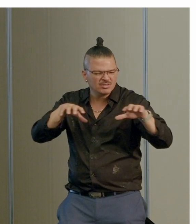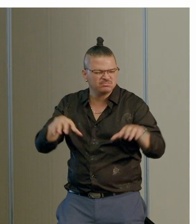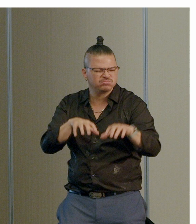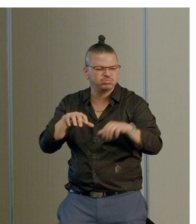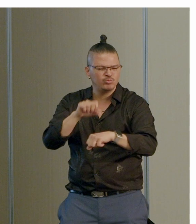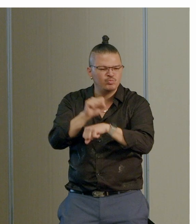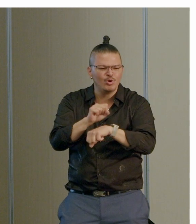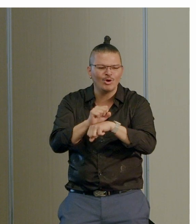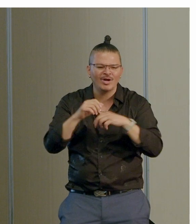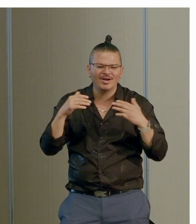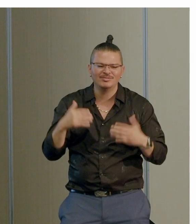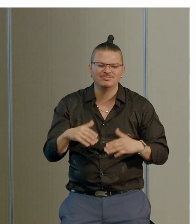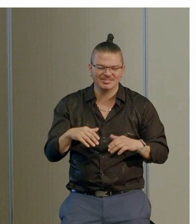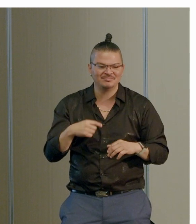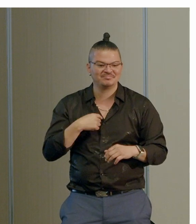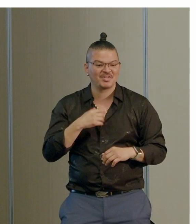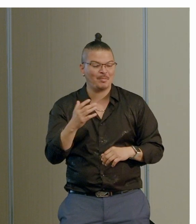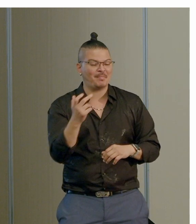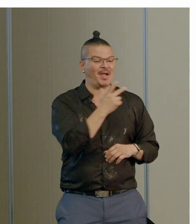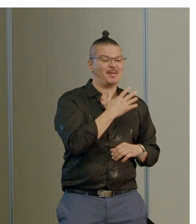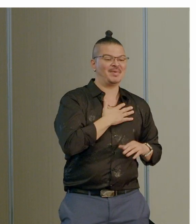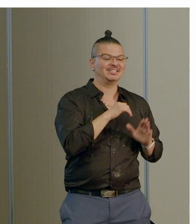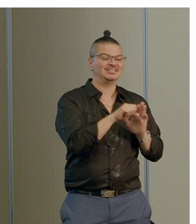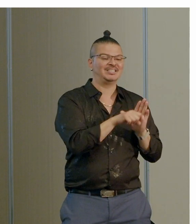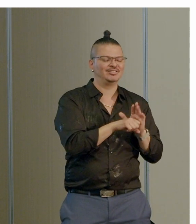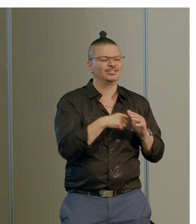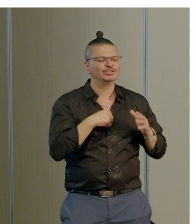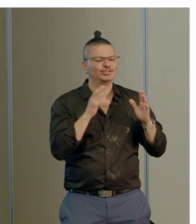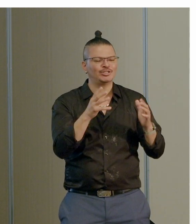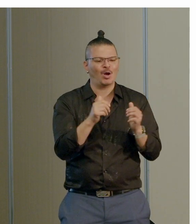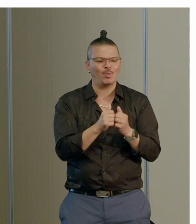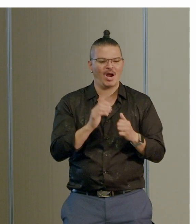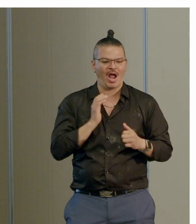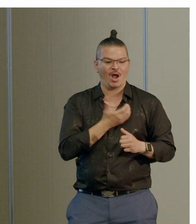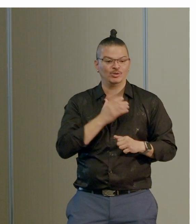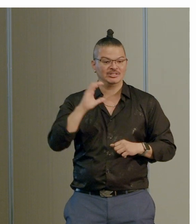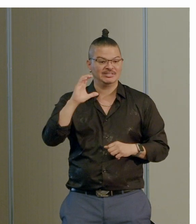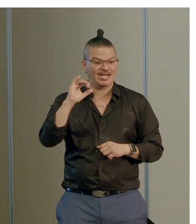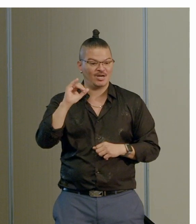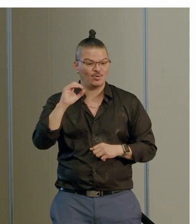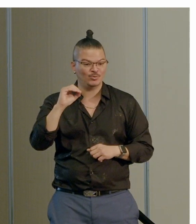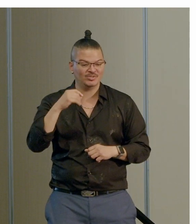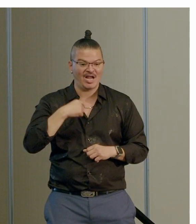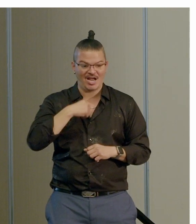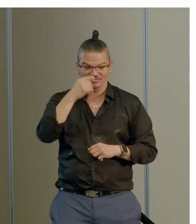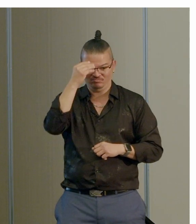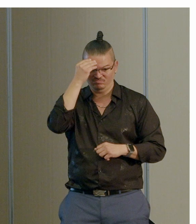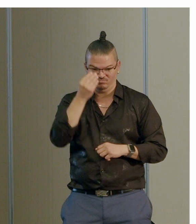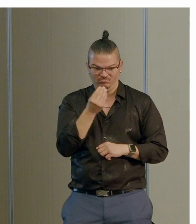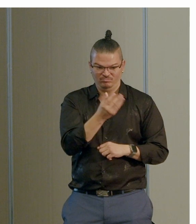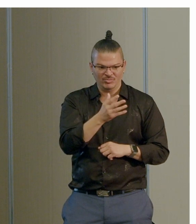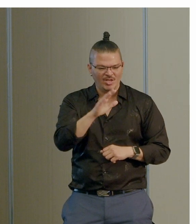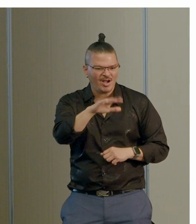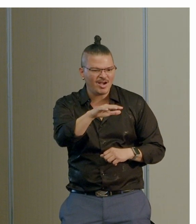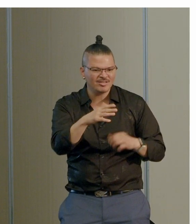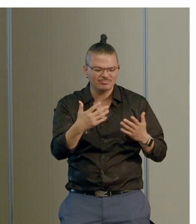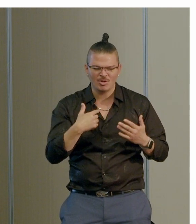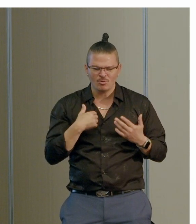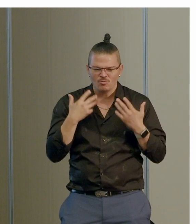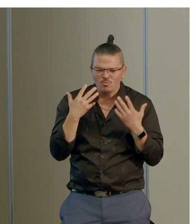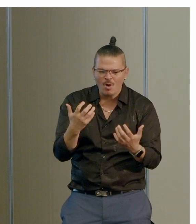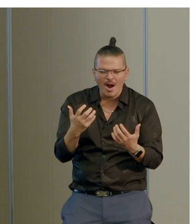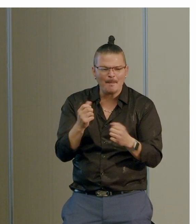with the state CIO, and I said, I have a dream. I would like to create an accessibility community of